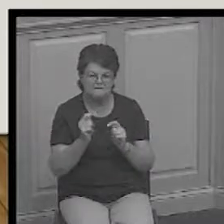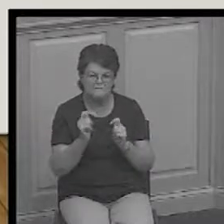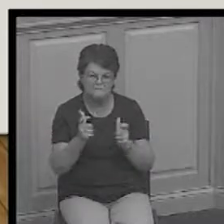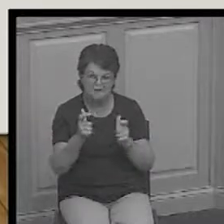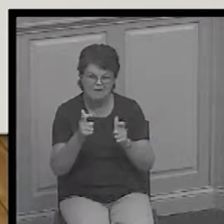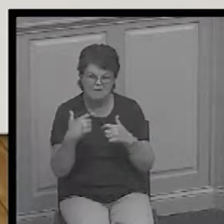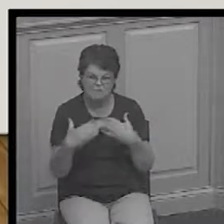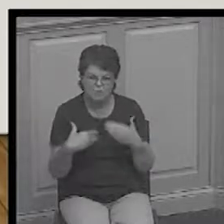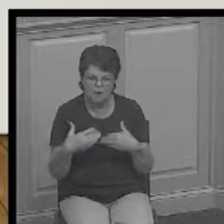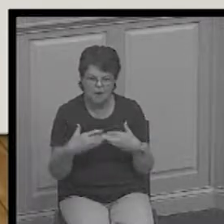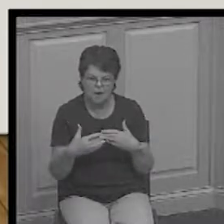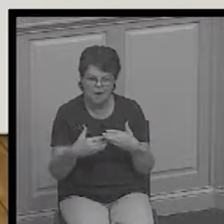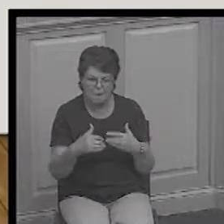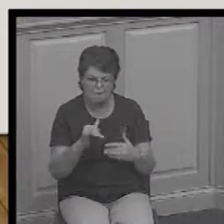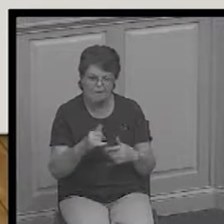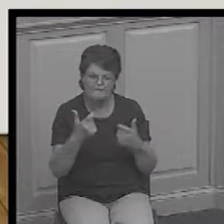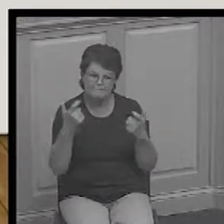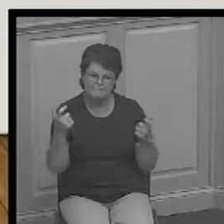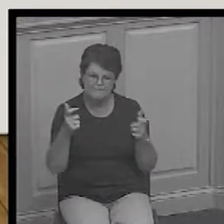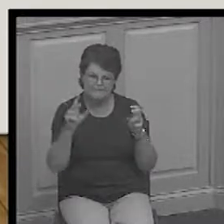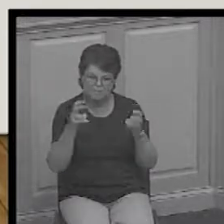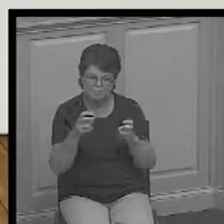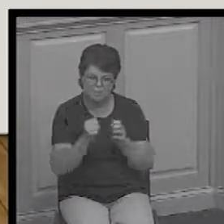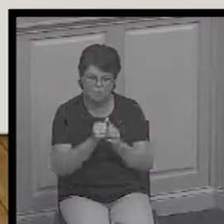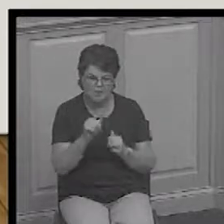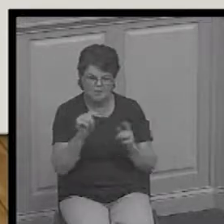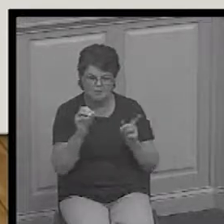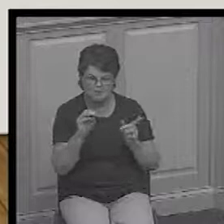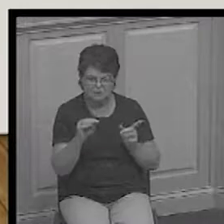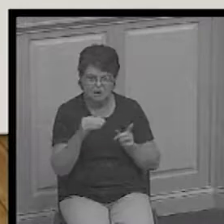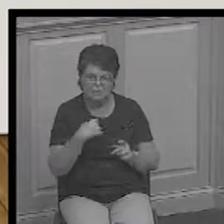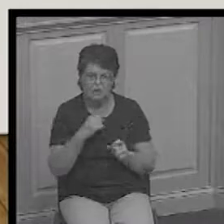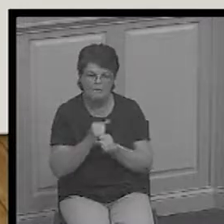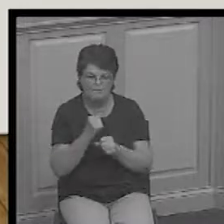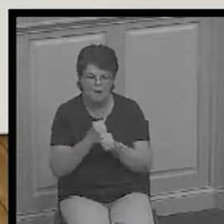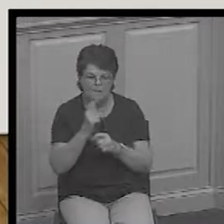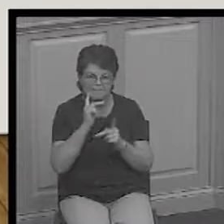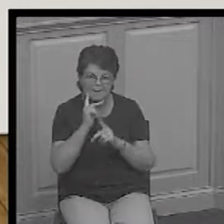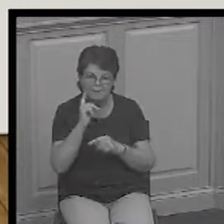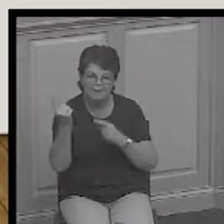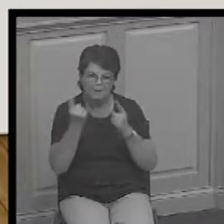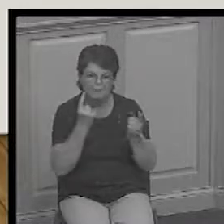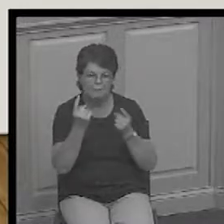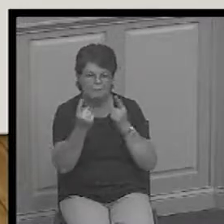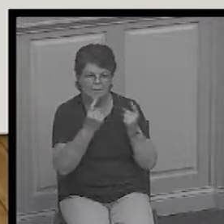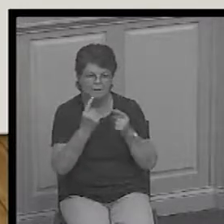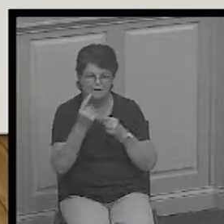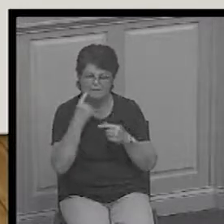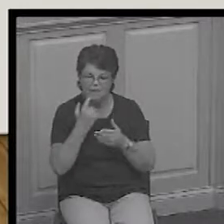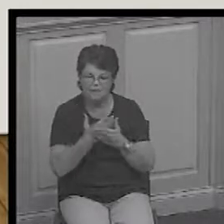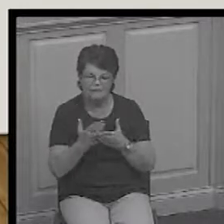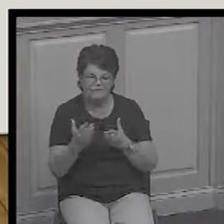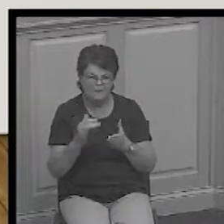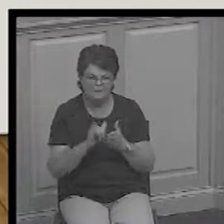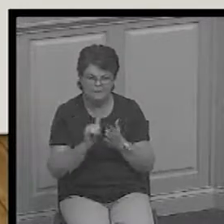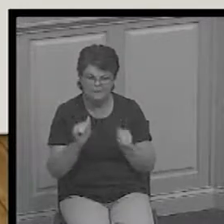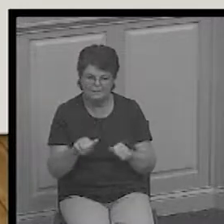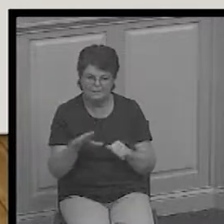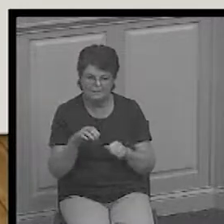owners. This is a big issue with Tom. He really feels like we're making people come before us for things that could very easily be